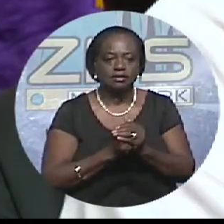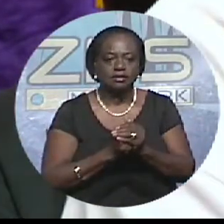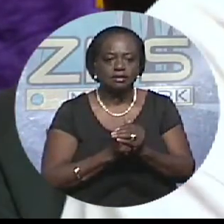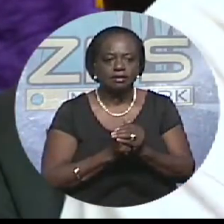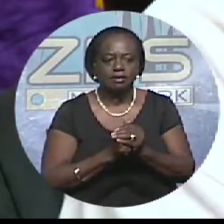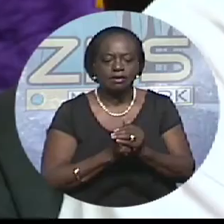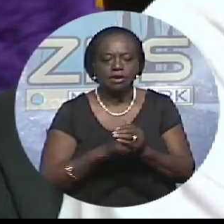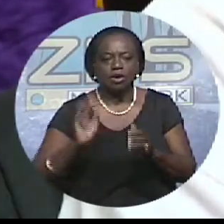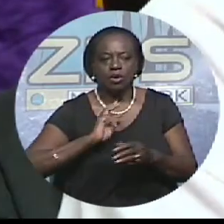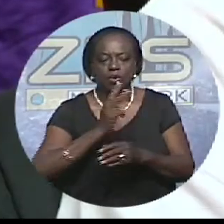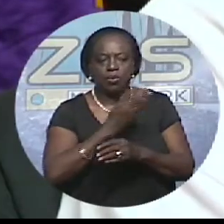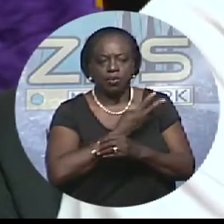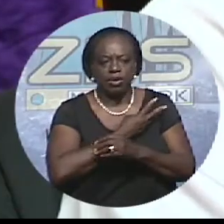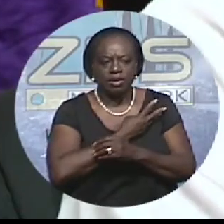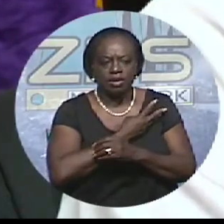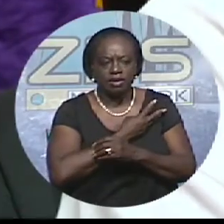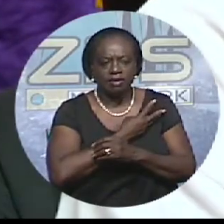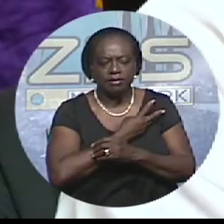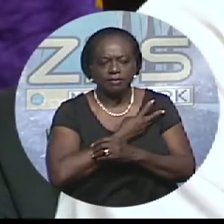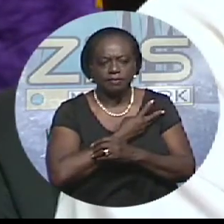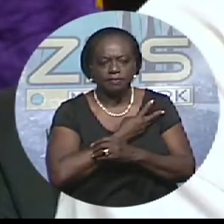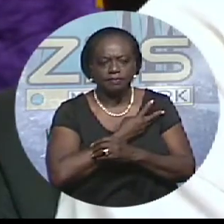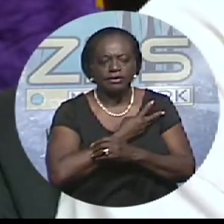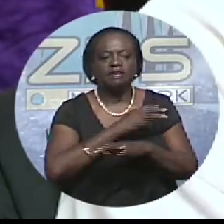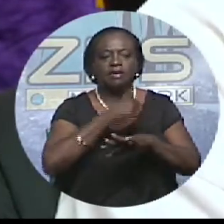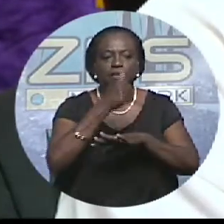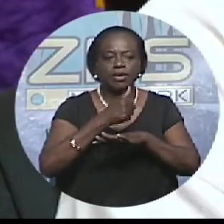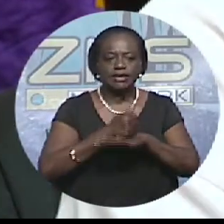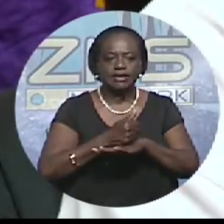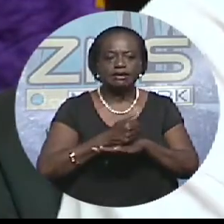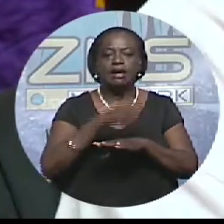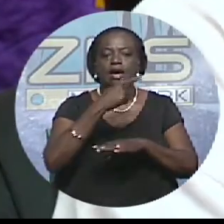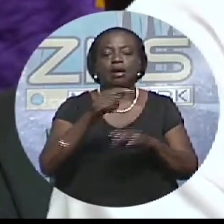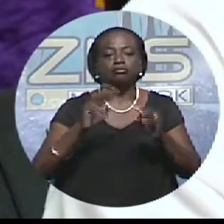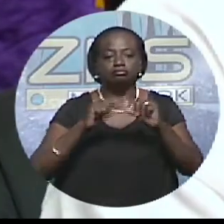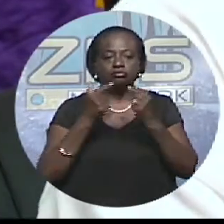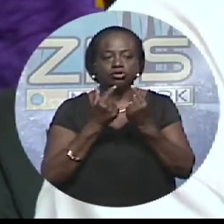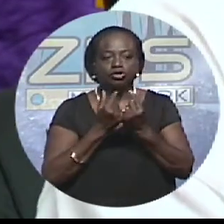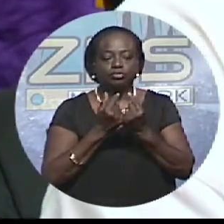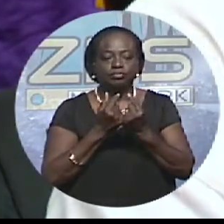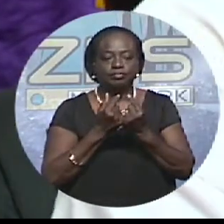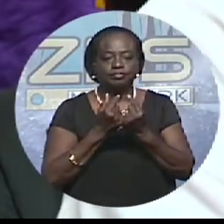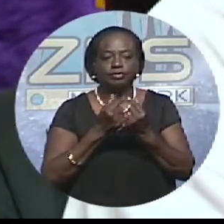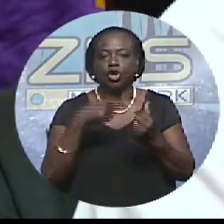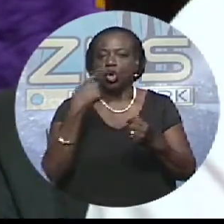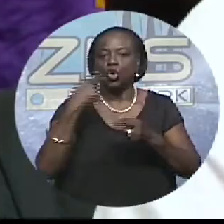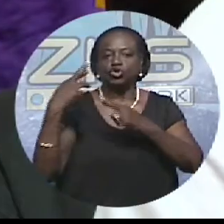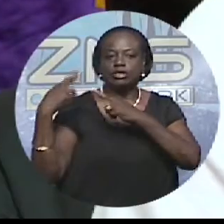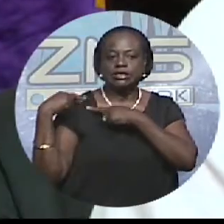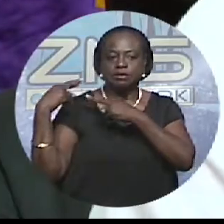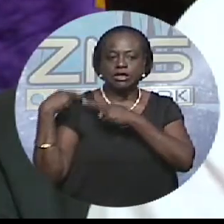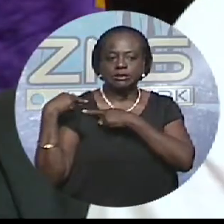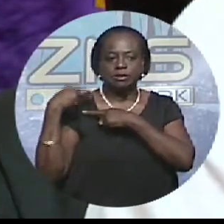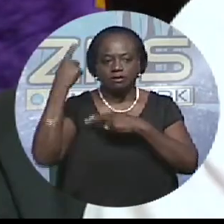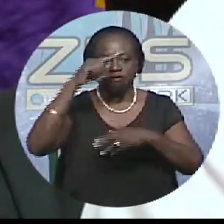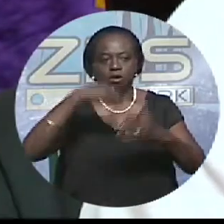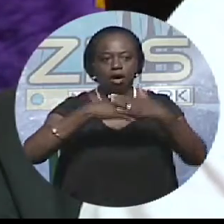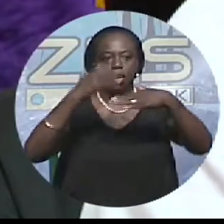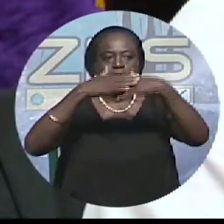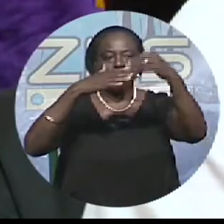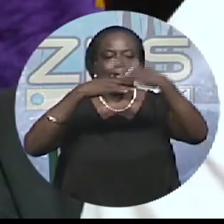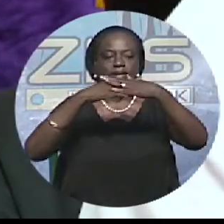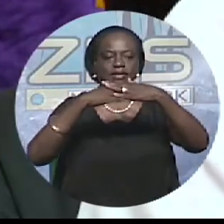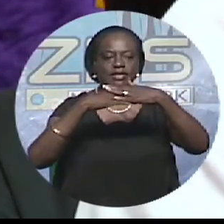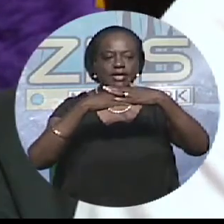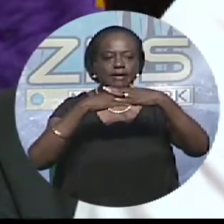have appointed a committee whose responsibility it will be